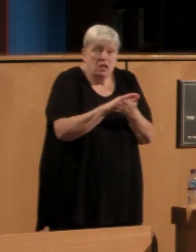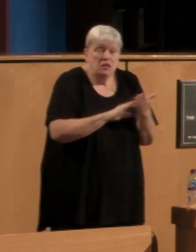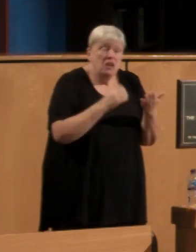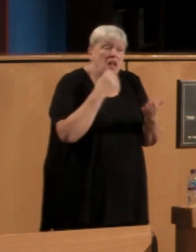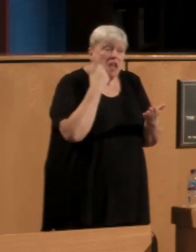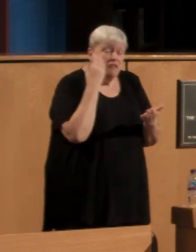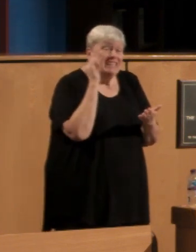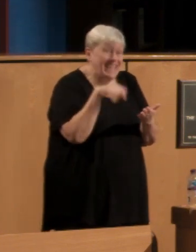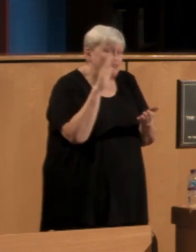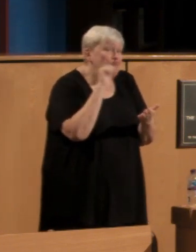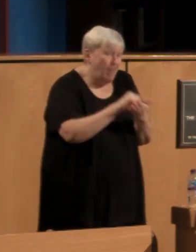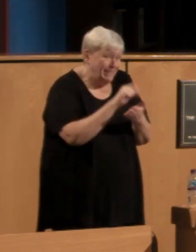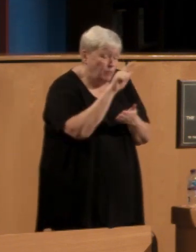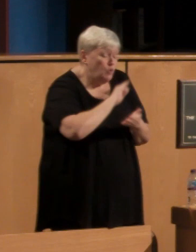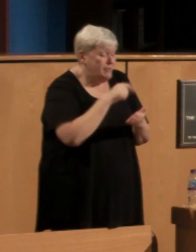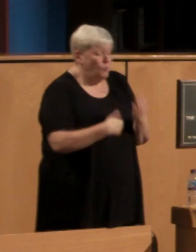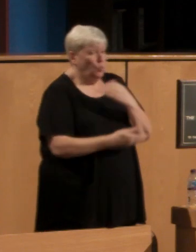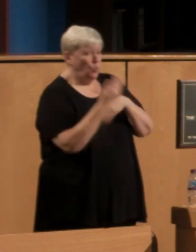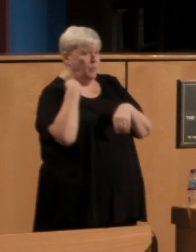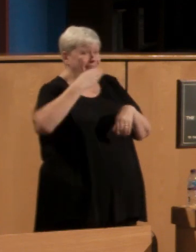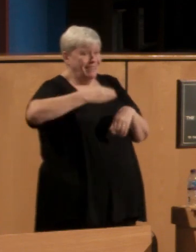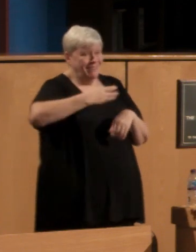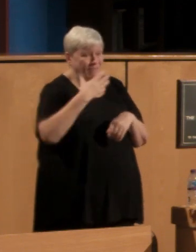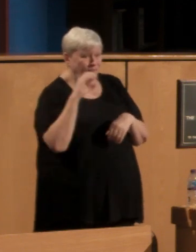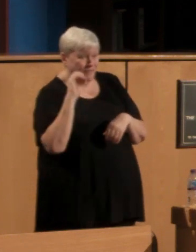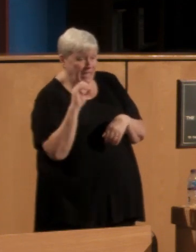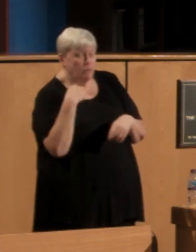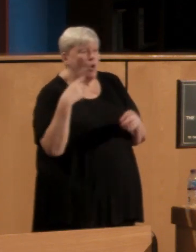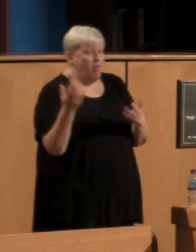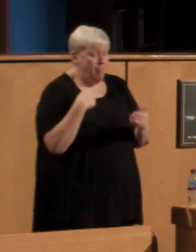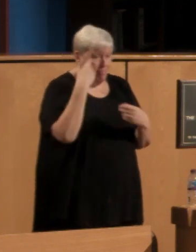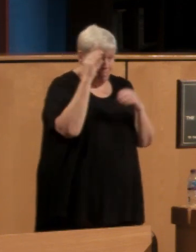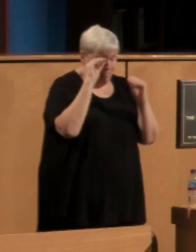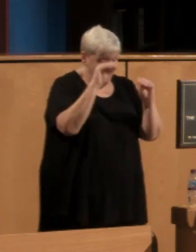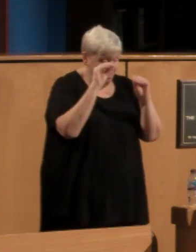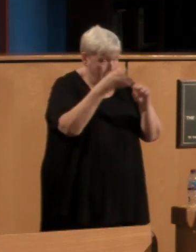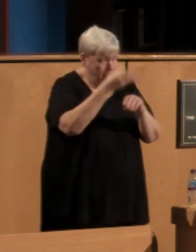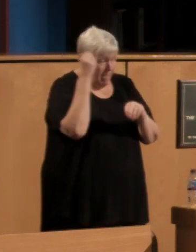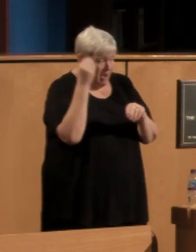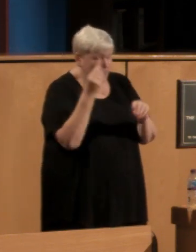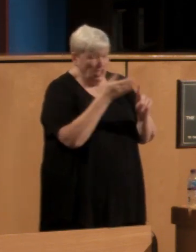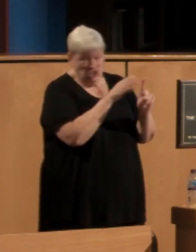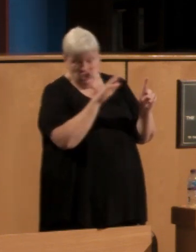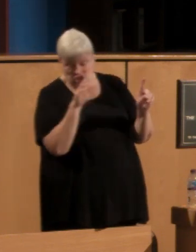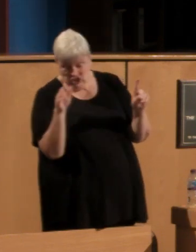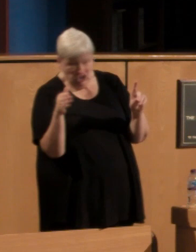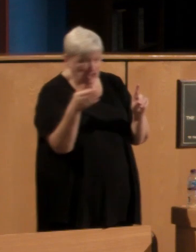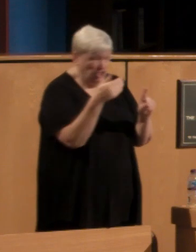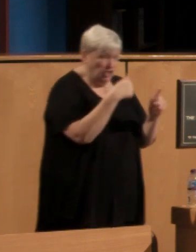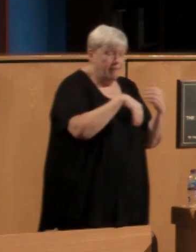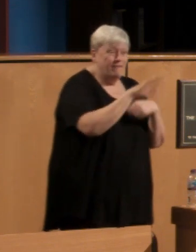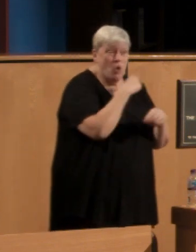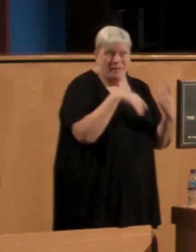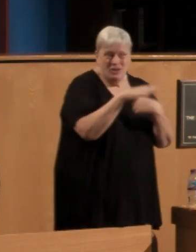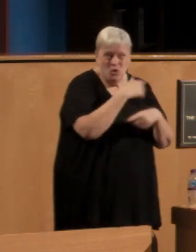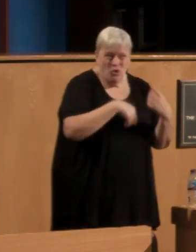yes, it was because it was the 50s. These strong moral lessons were generally deviating from the social norms of 1950s